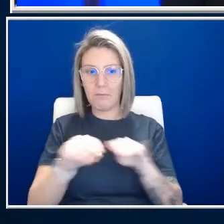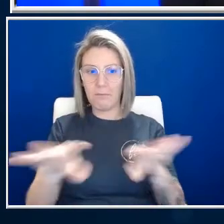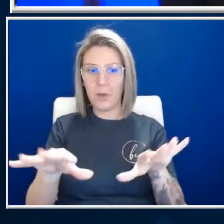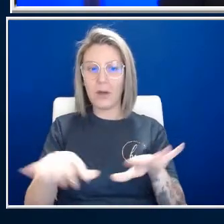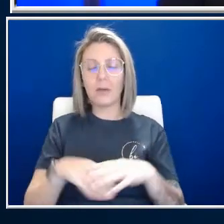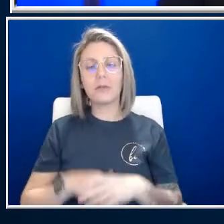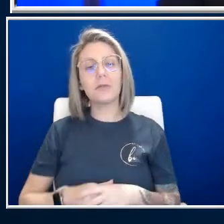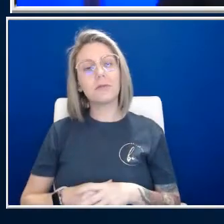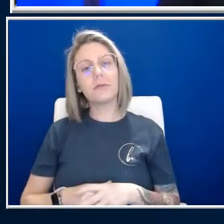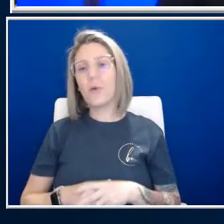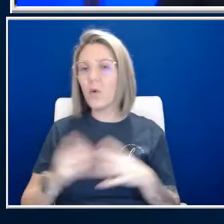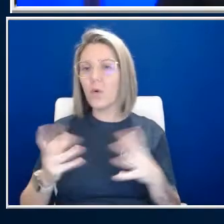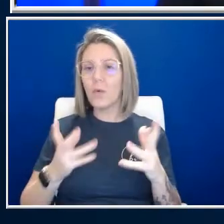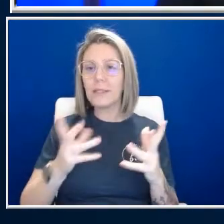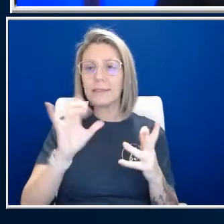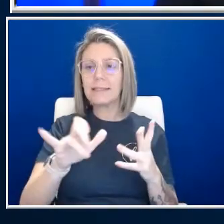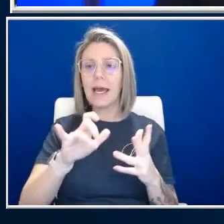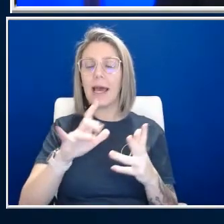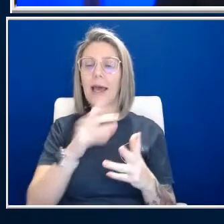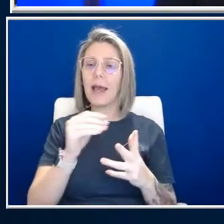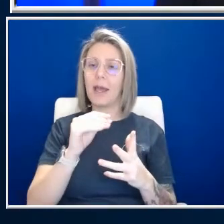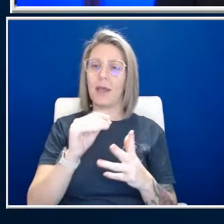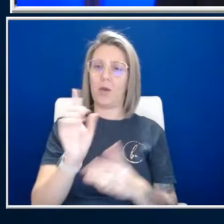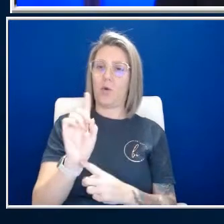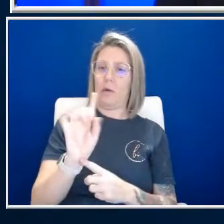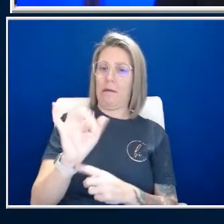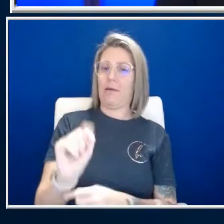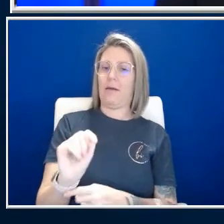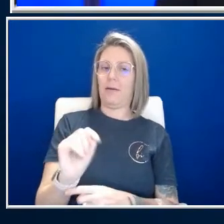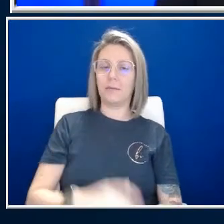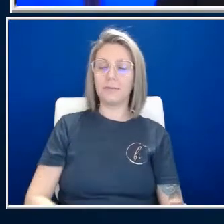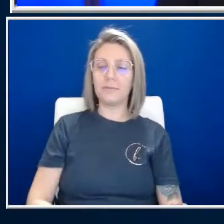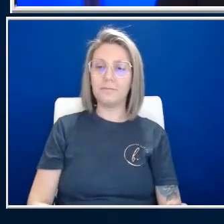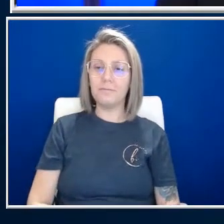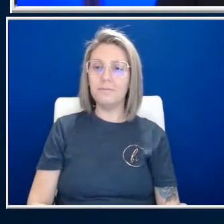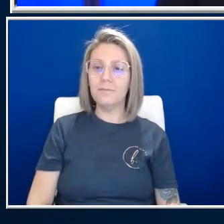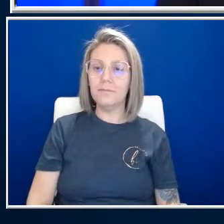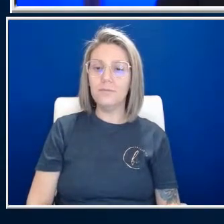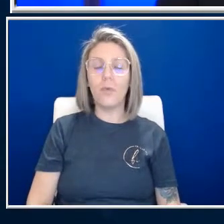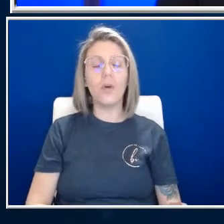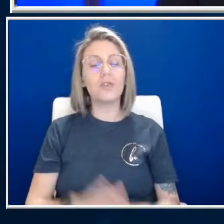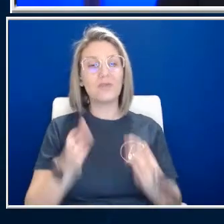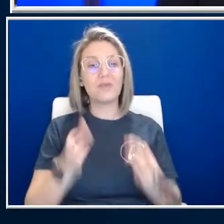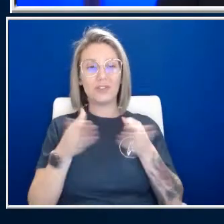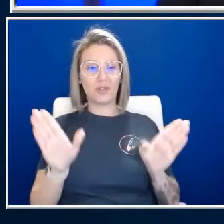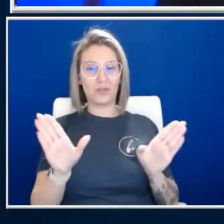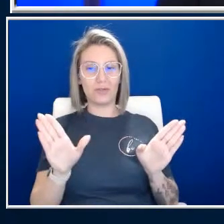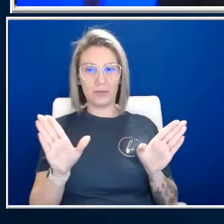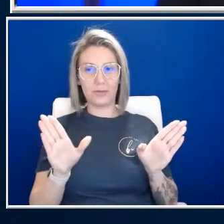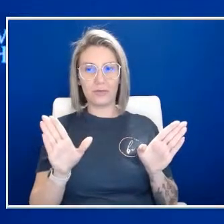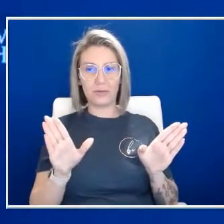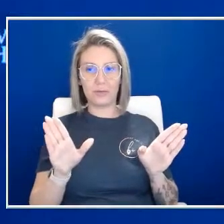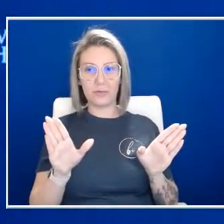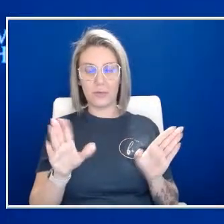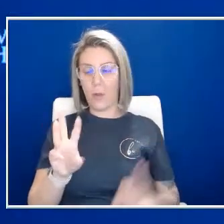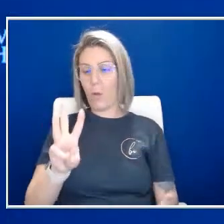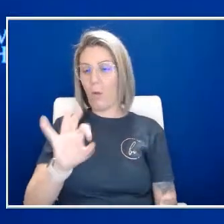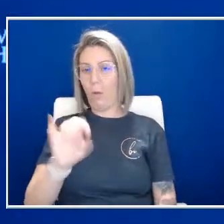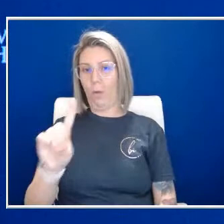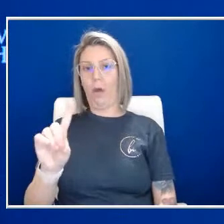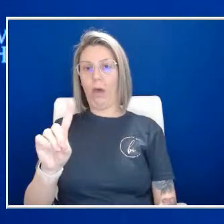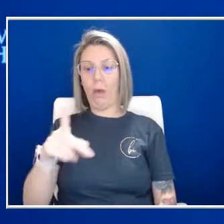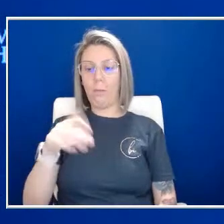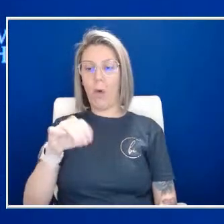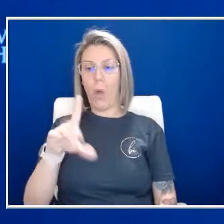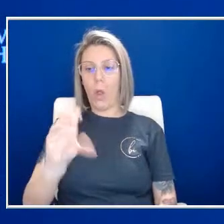and where are we with that? Tell us what this all means. So in general, there is wild polio type, for which most people have